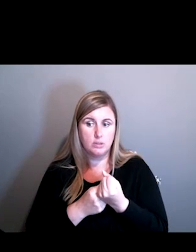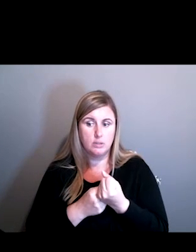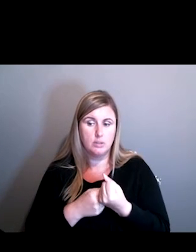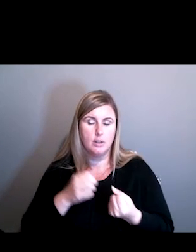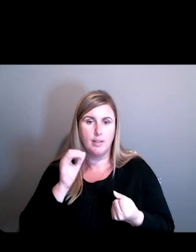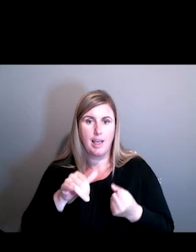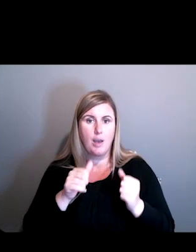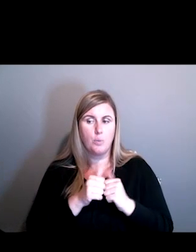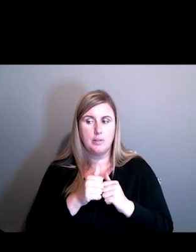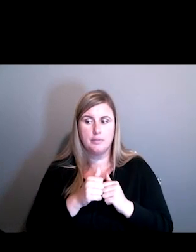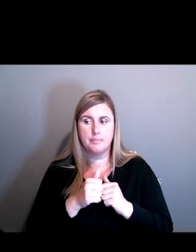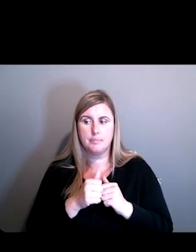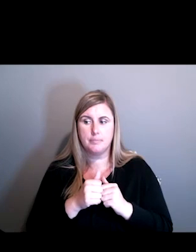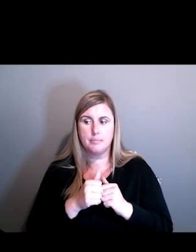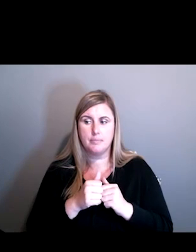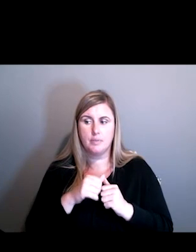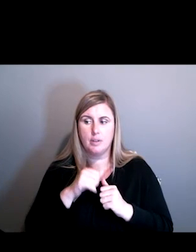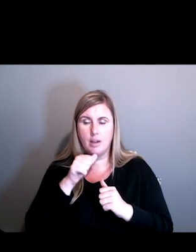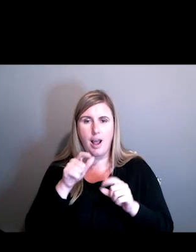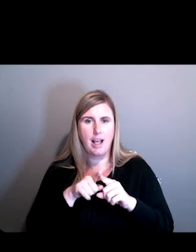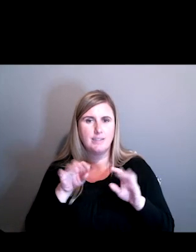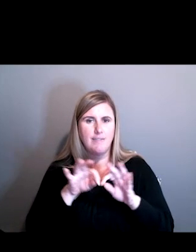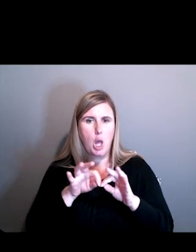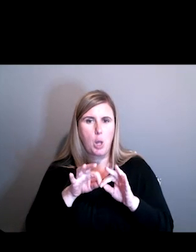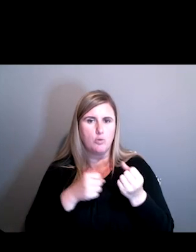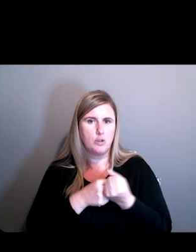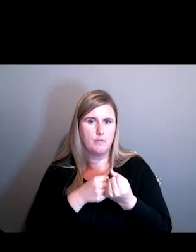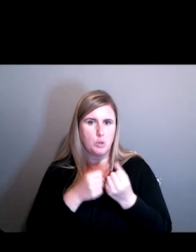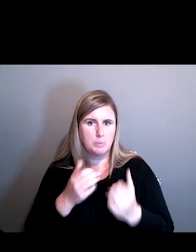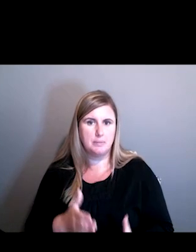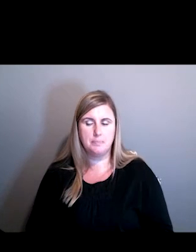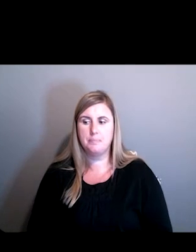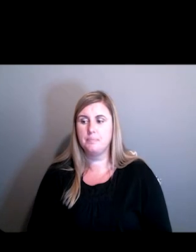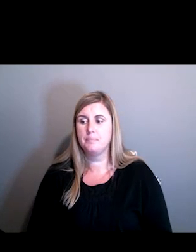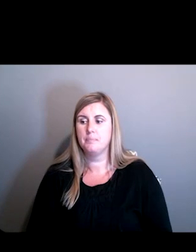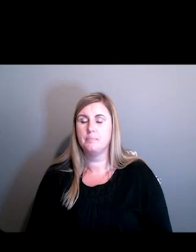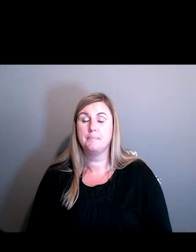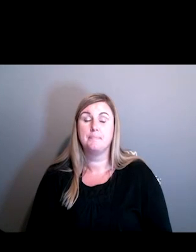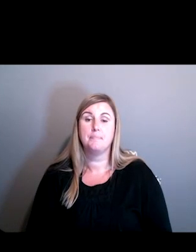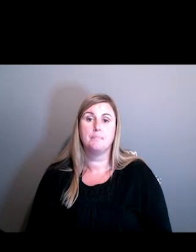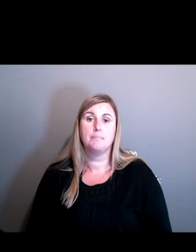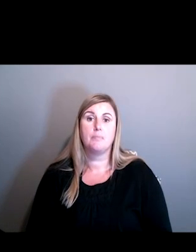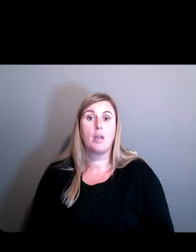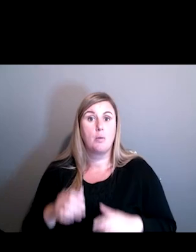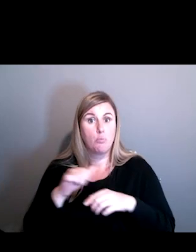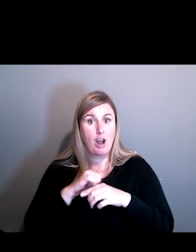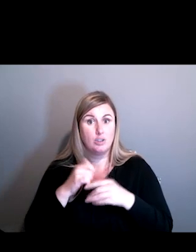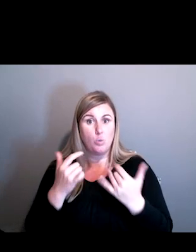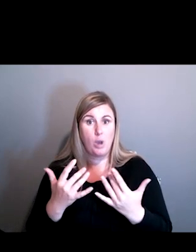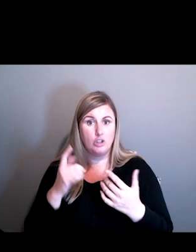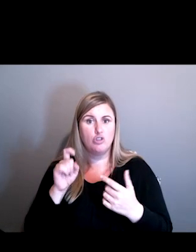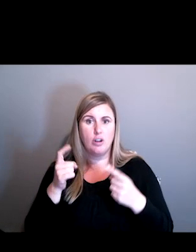that with not as valuable of a reinforcer. Again, practicing wait is something that should